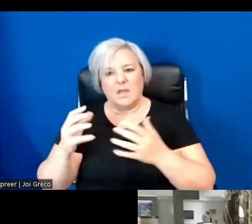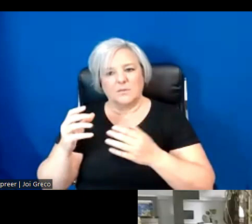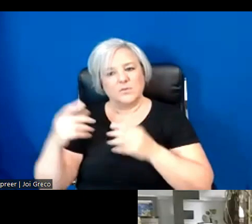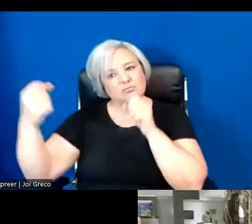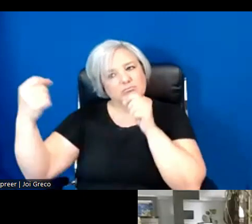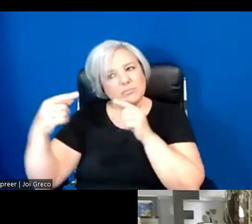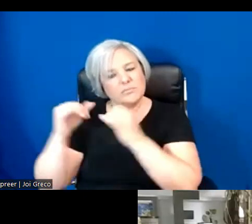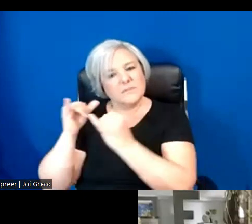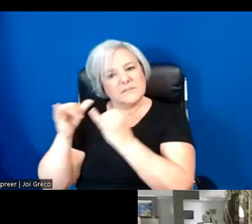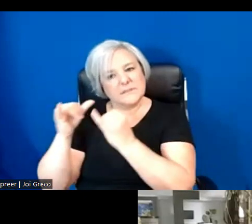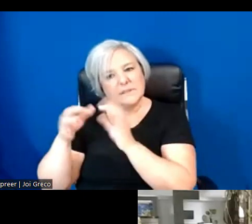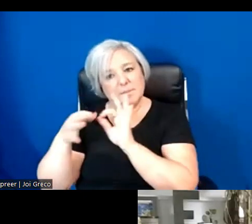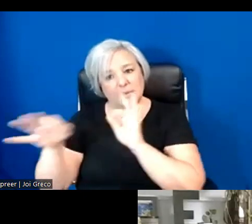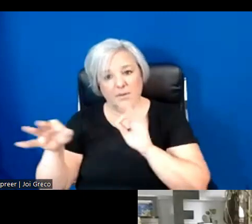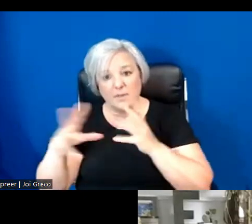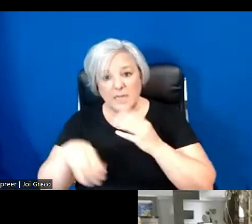into David's question. Is that okay?